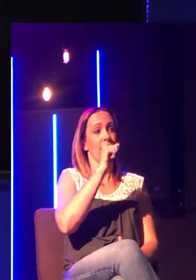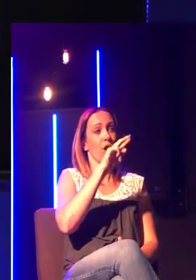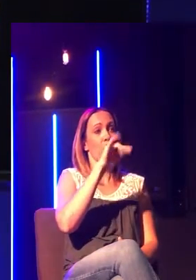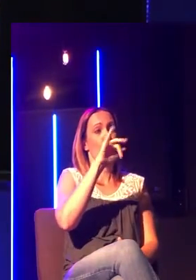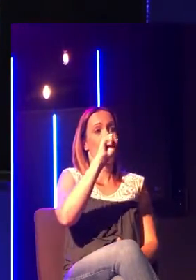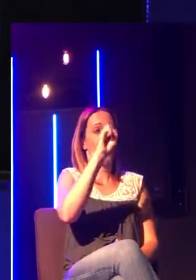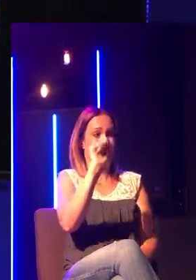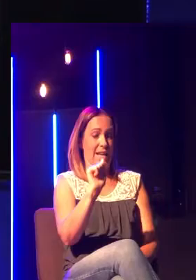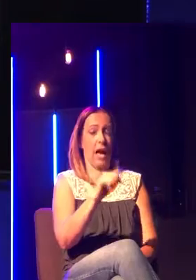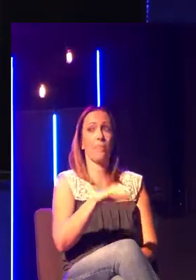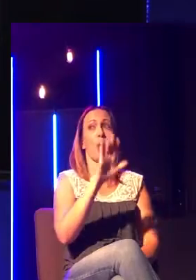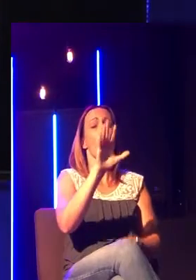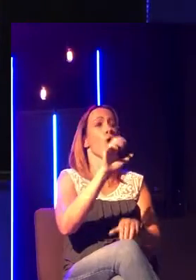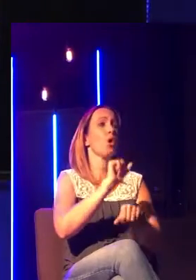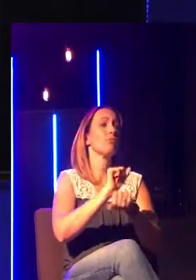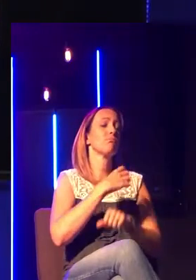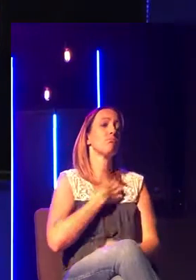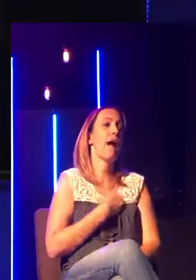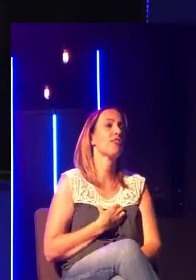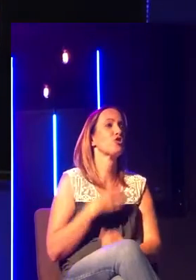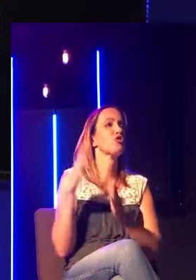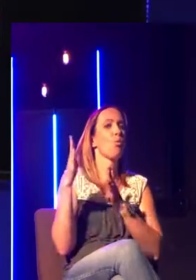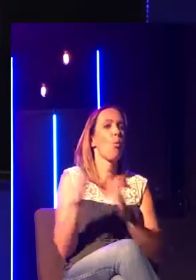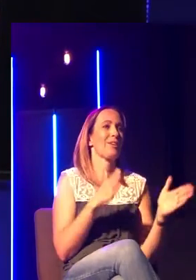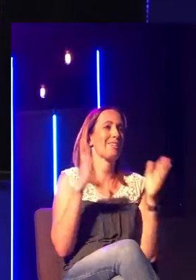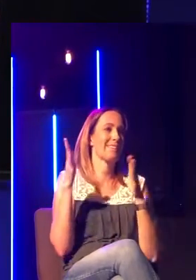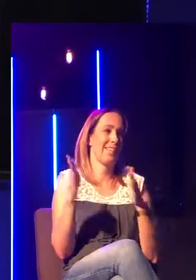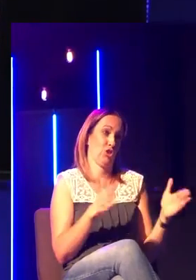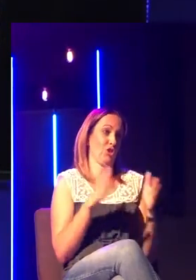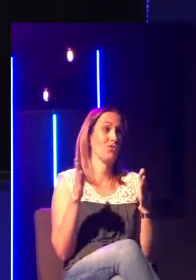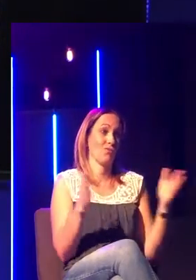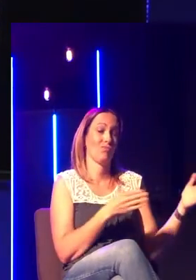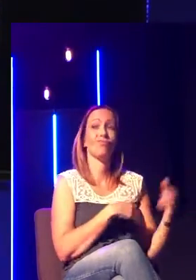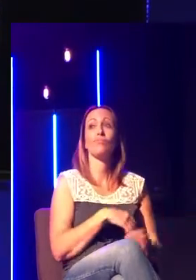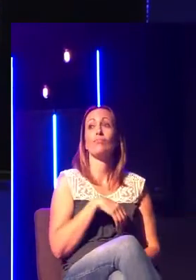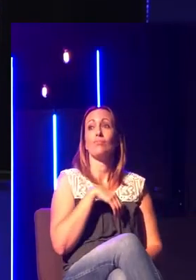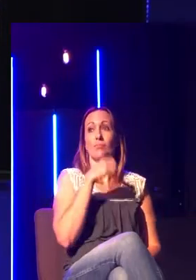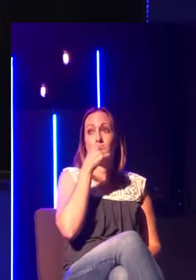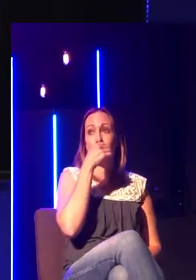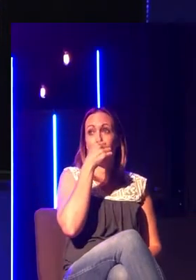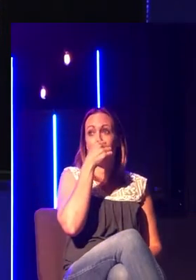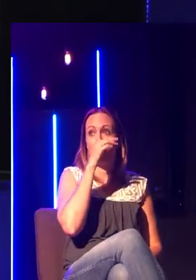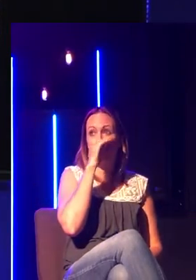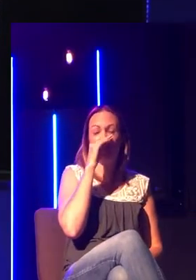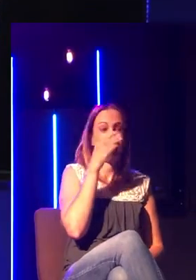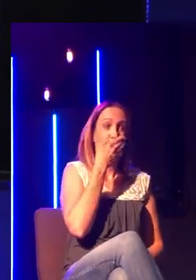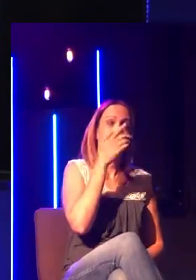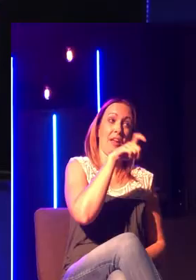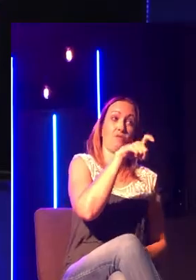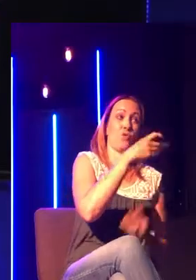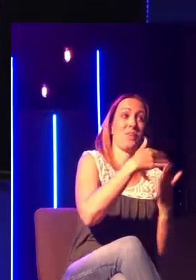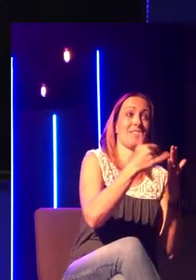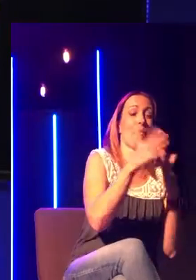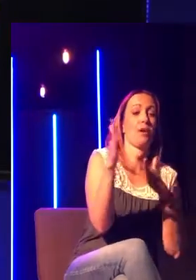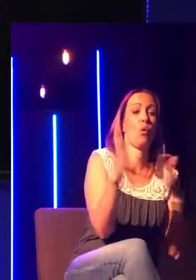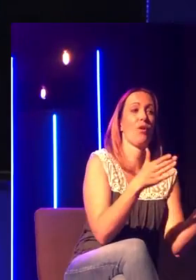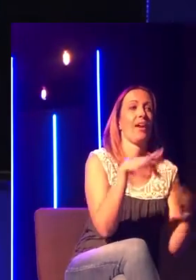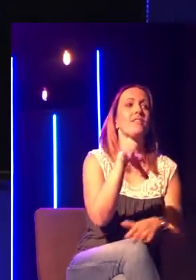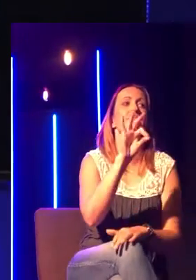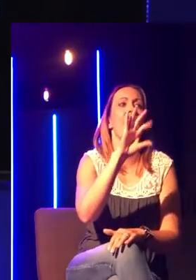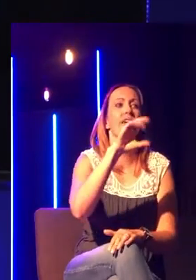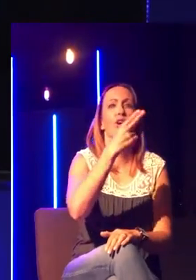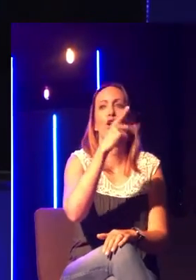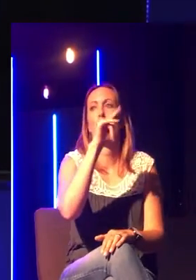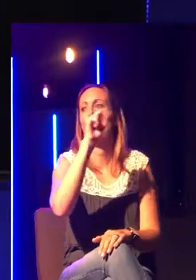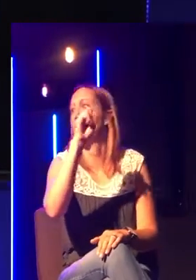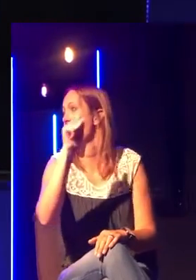job. Her passion is organization. If you need something organized in your life, find the girl. Carissa,